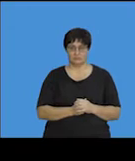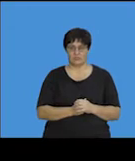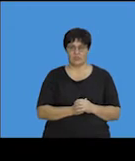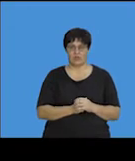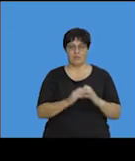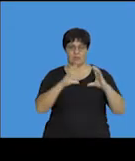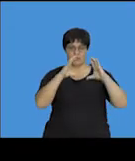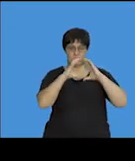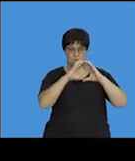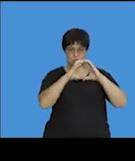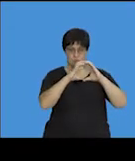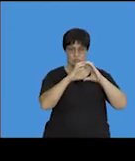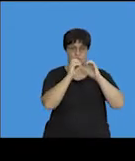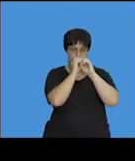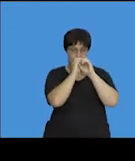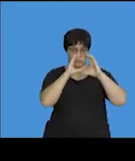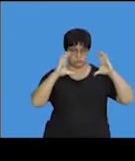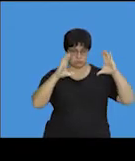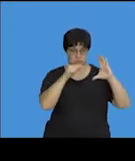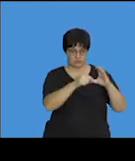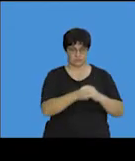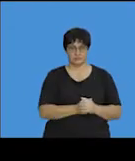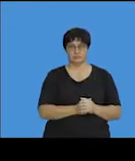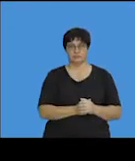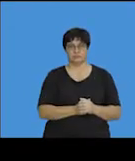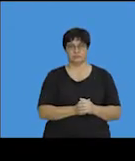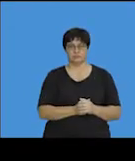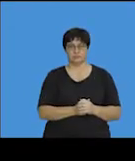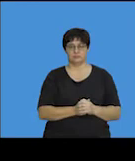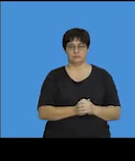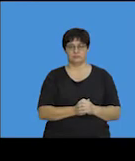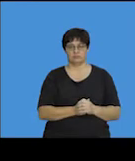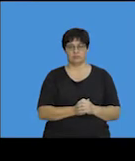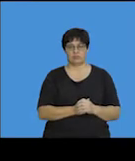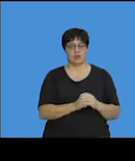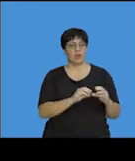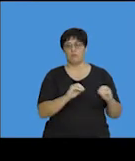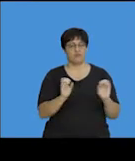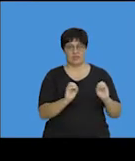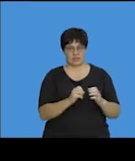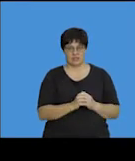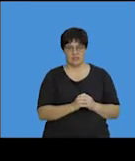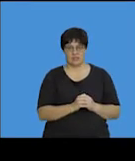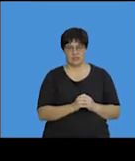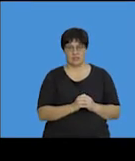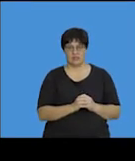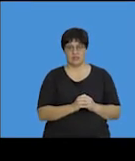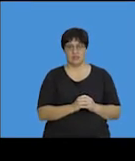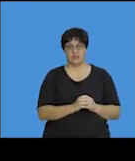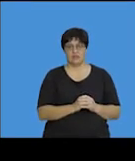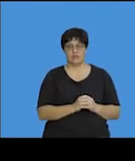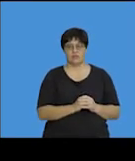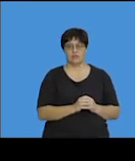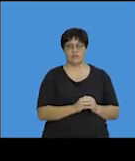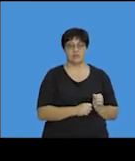balloon. There we go. It's motionless. It's a very exciting balloon. We fire the projectile up. There we go.